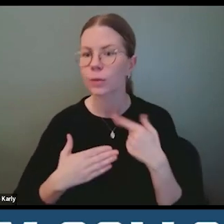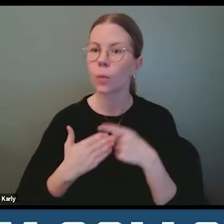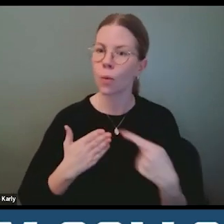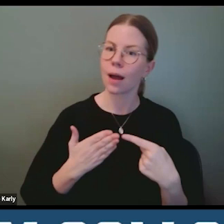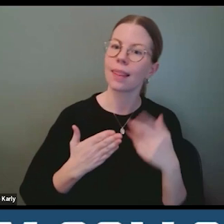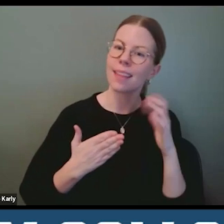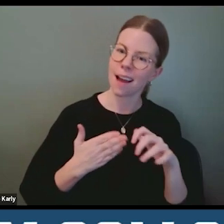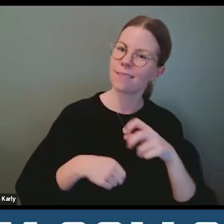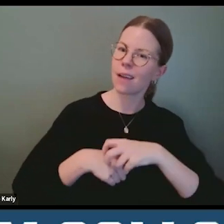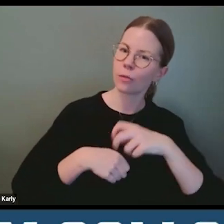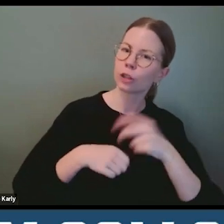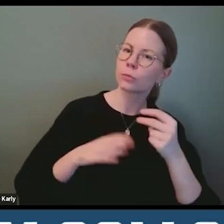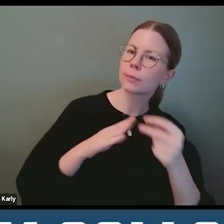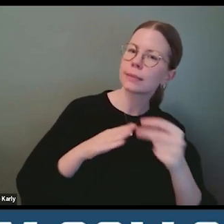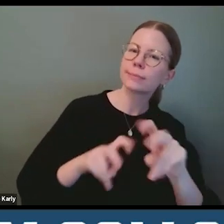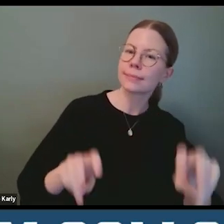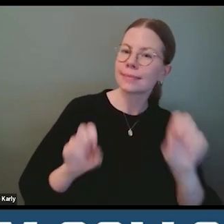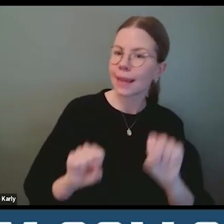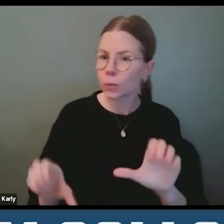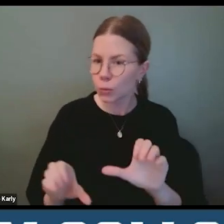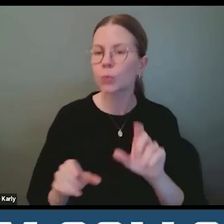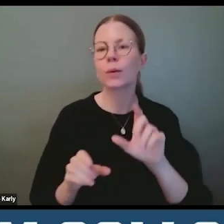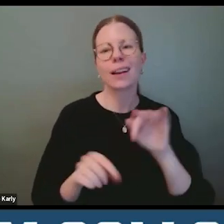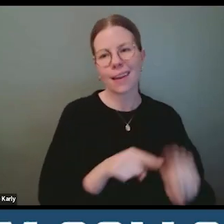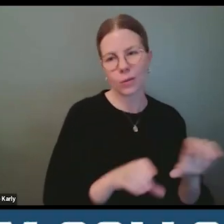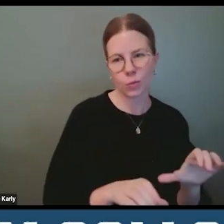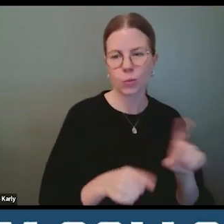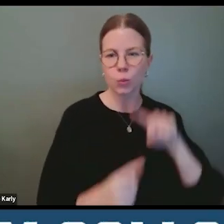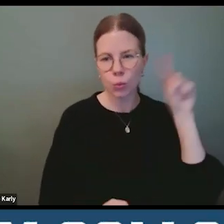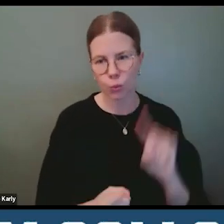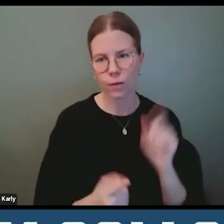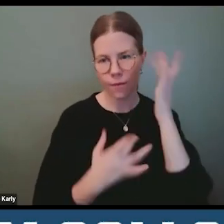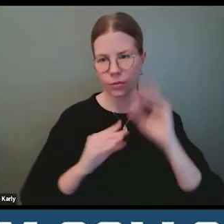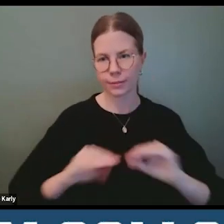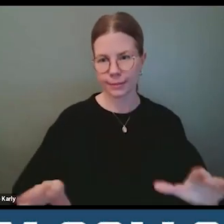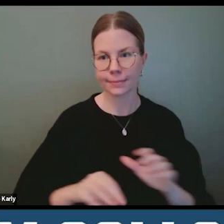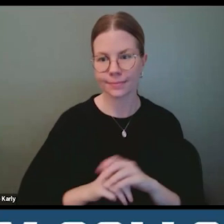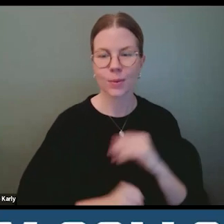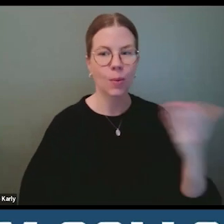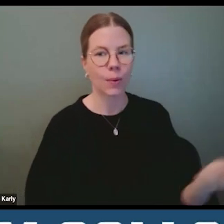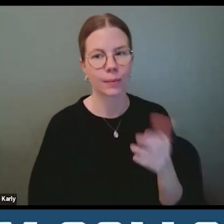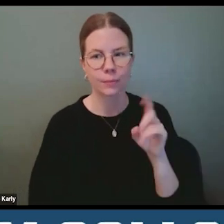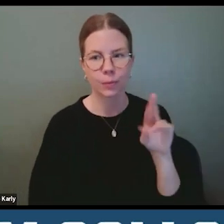address infectious disease outbreaks. Please join me in welcoming Dr. Lipsitch.